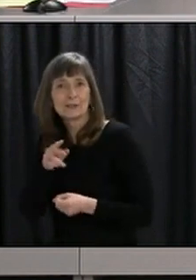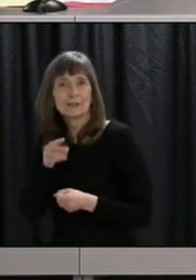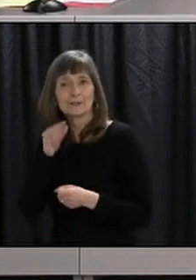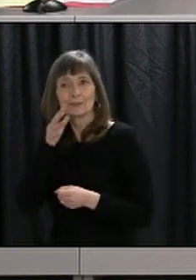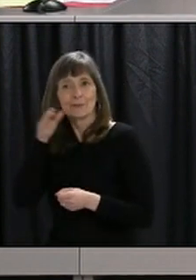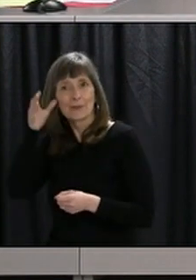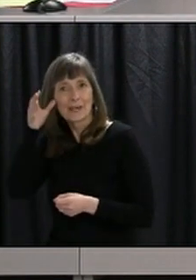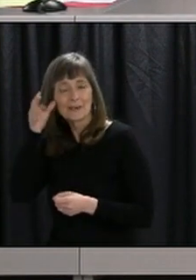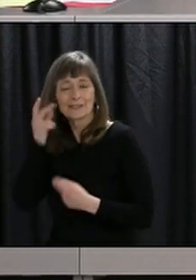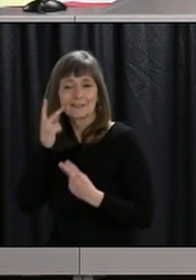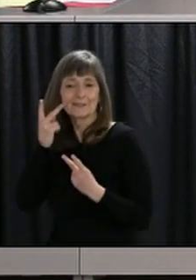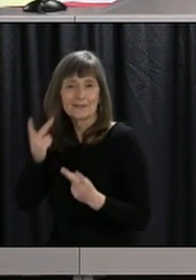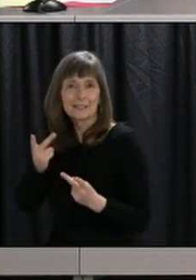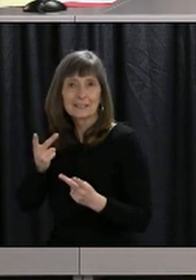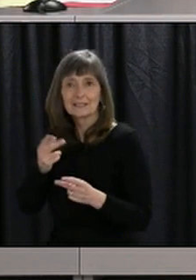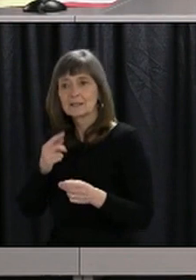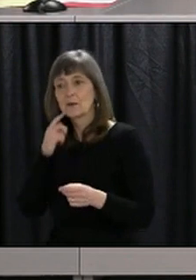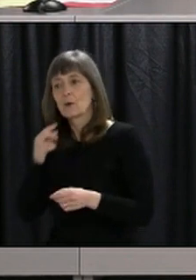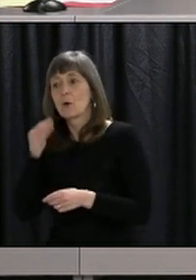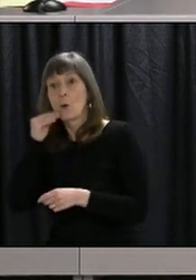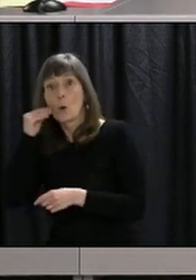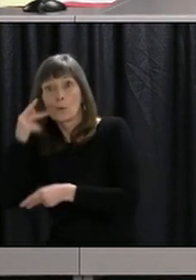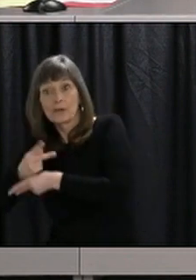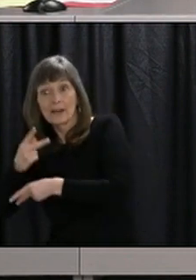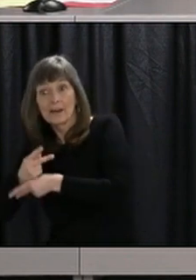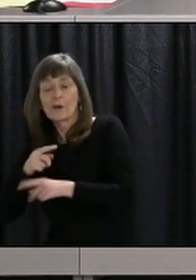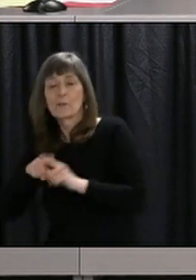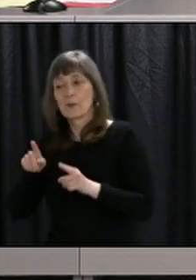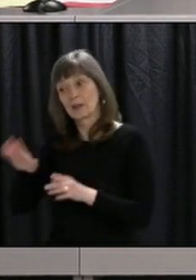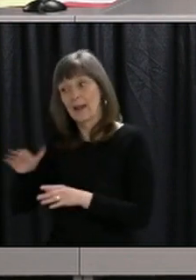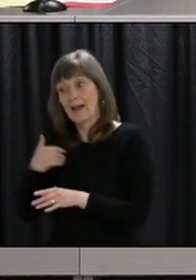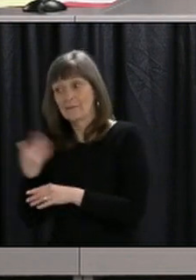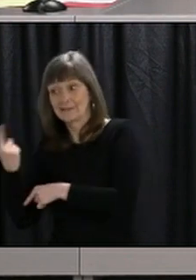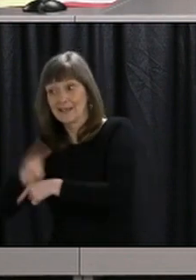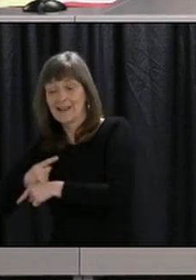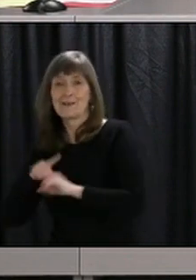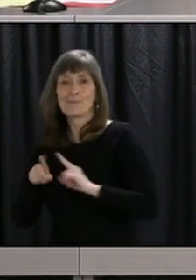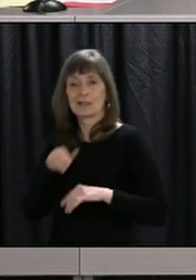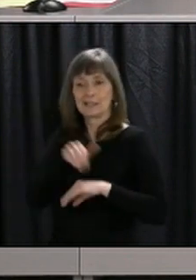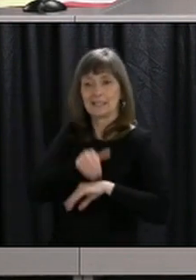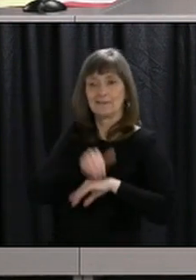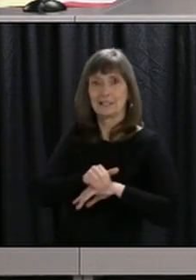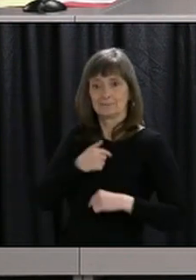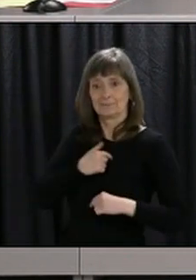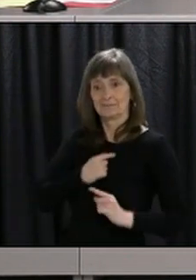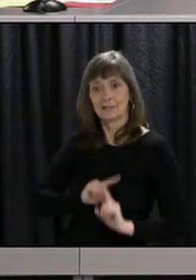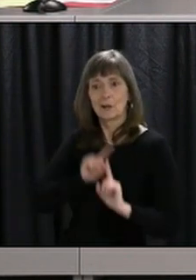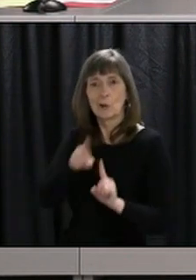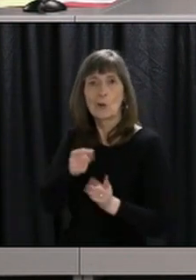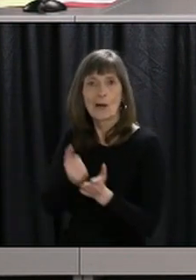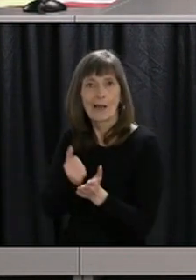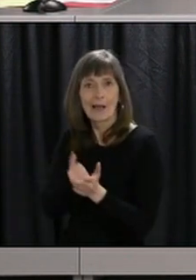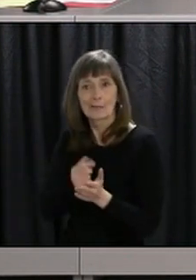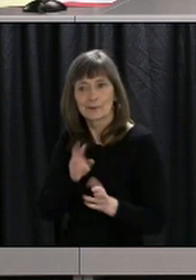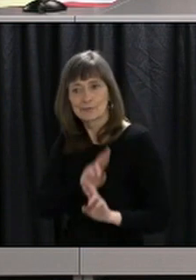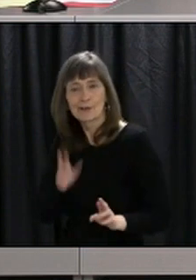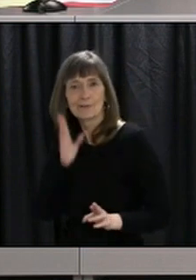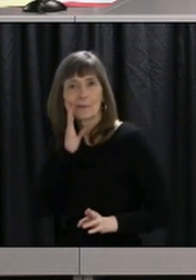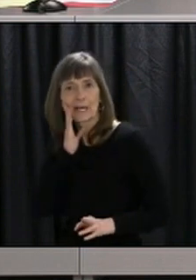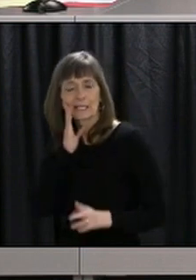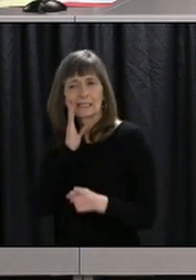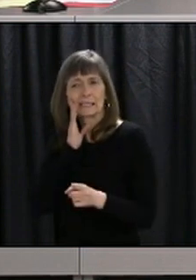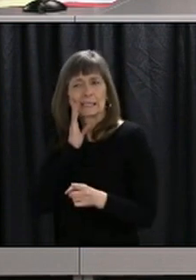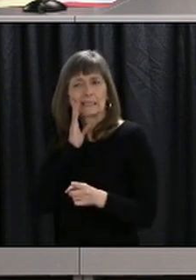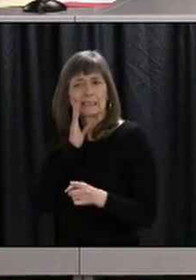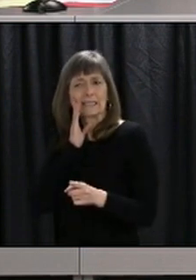go and see their parents in the evening to help them get ready for bed. They're concerned about the number of people who may be bursting their elderly parents'